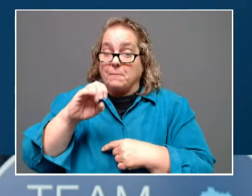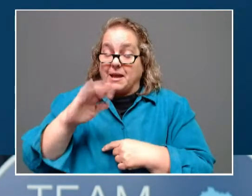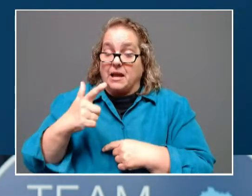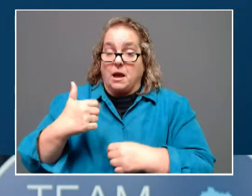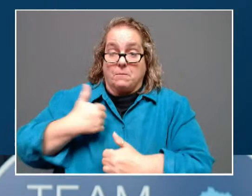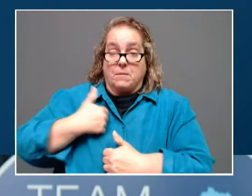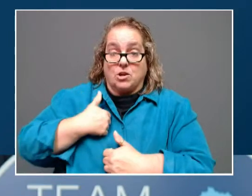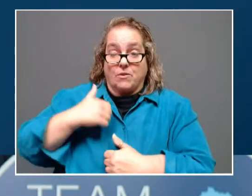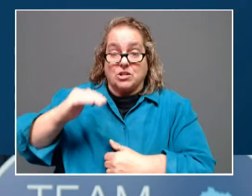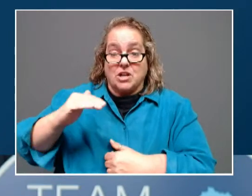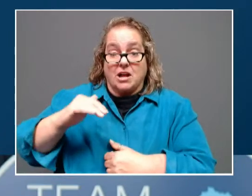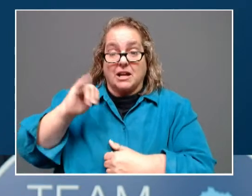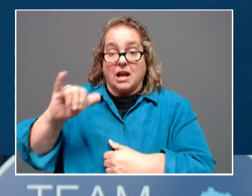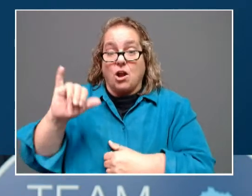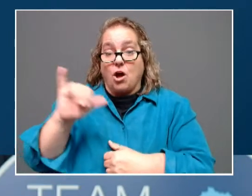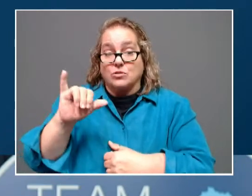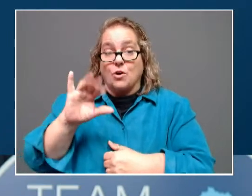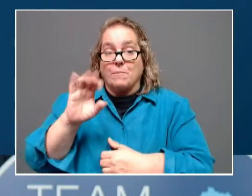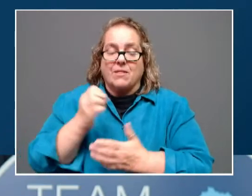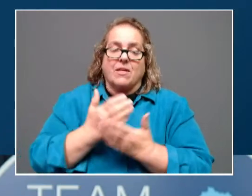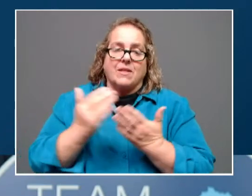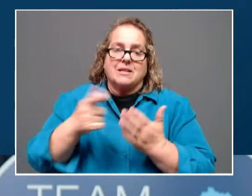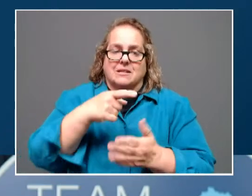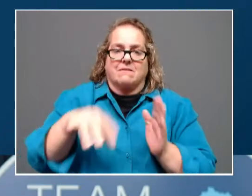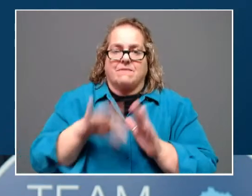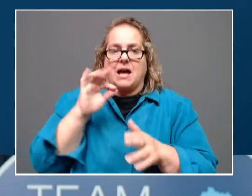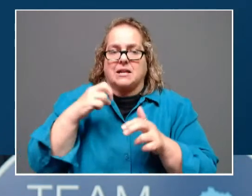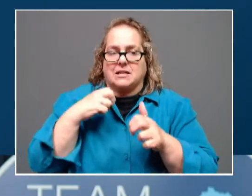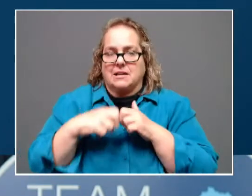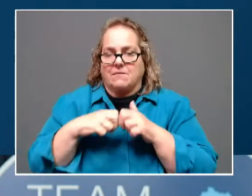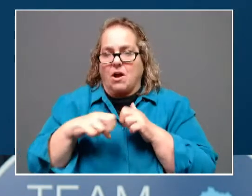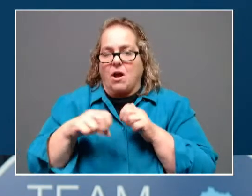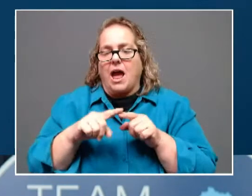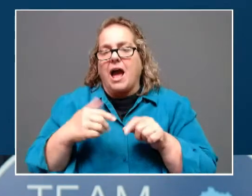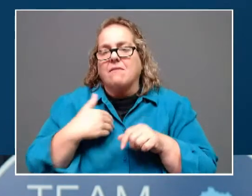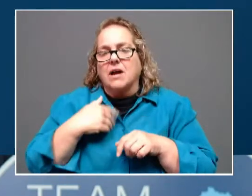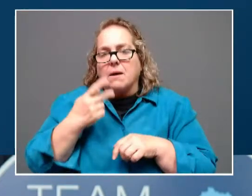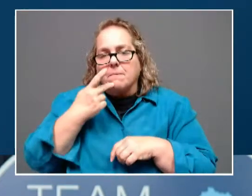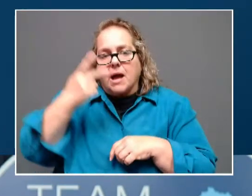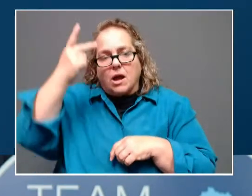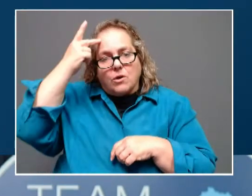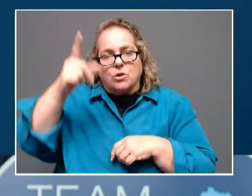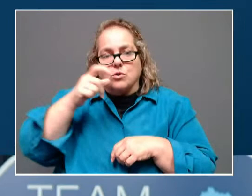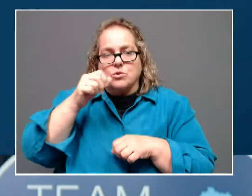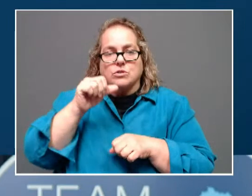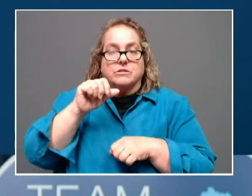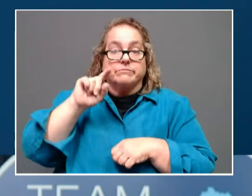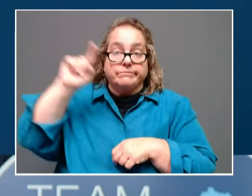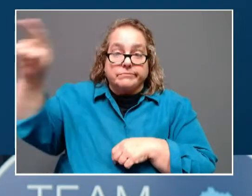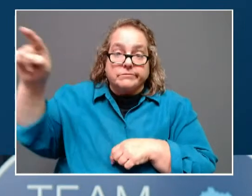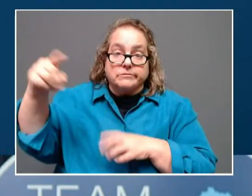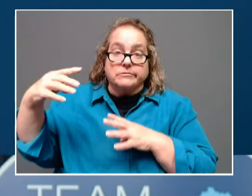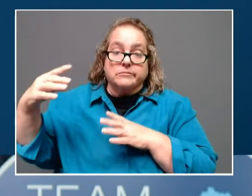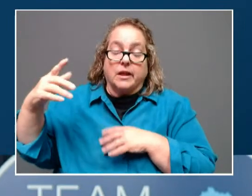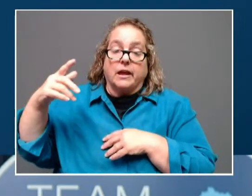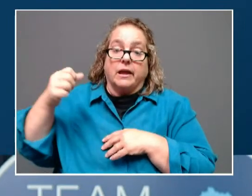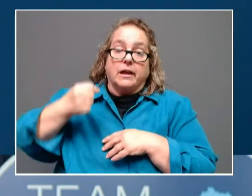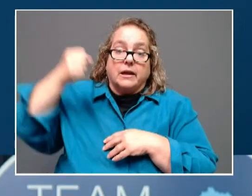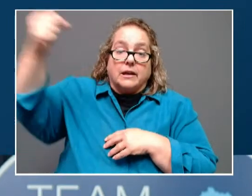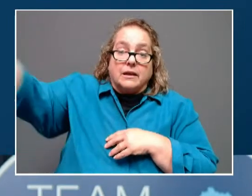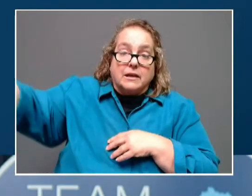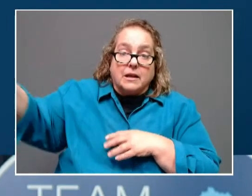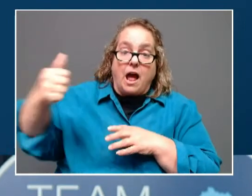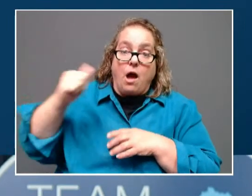also be the things that they find difficult, like having a parent who is deployed, missing birthdays, holidays, and